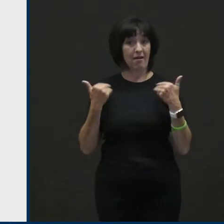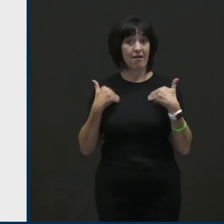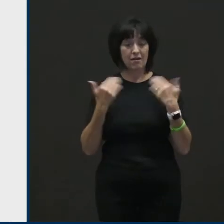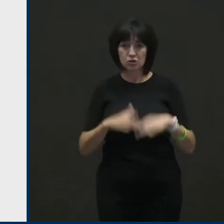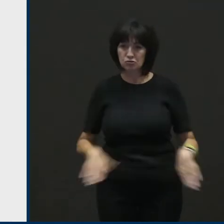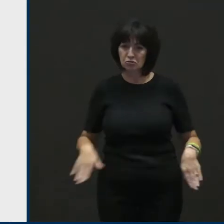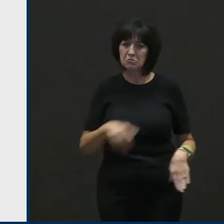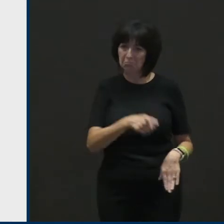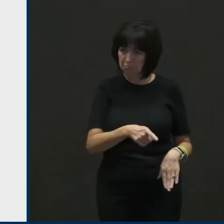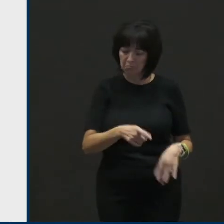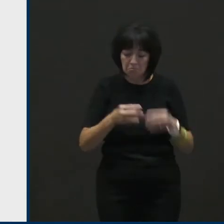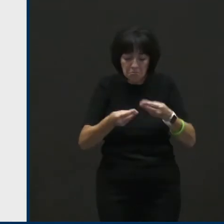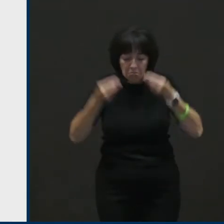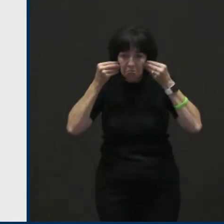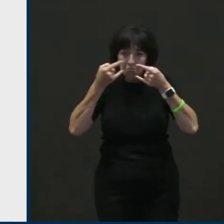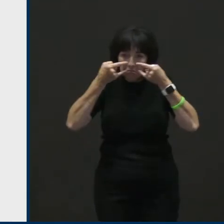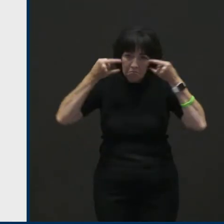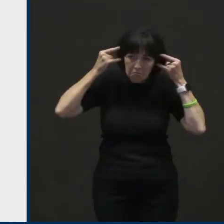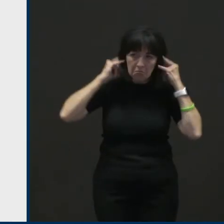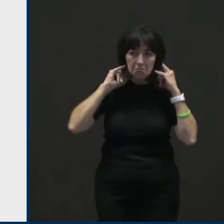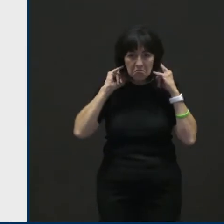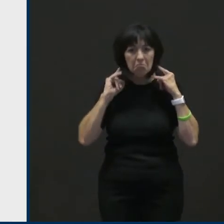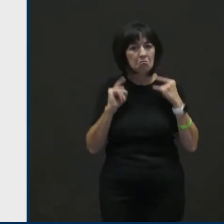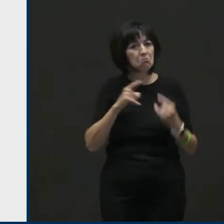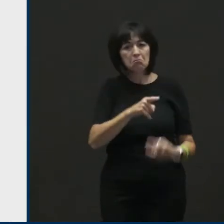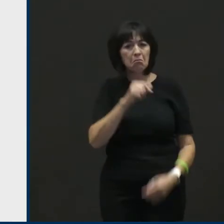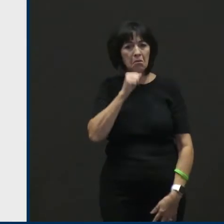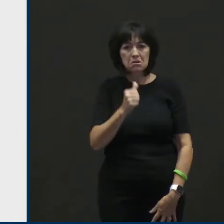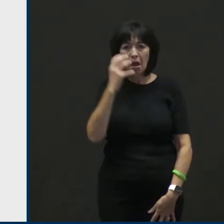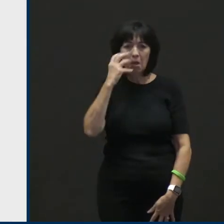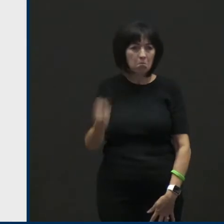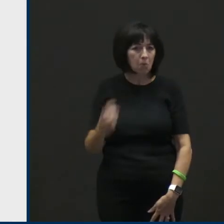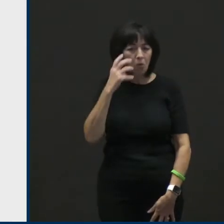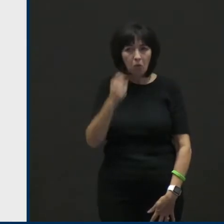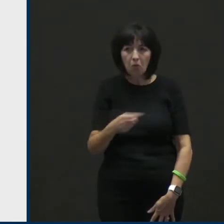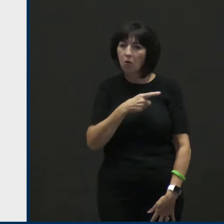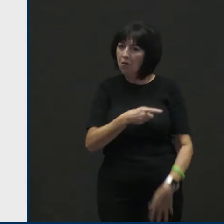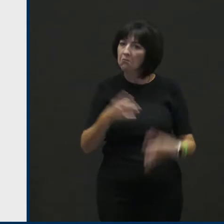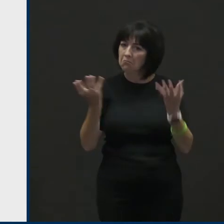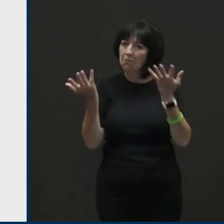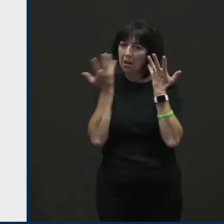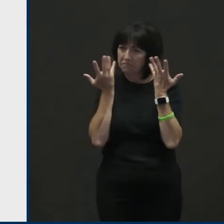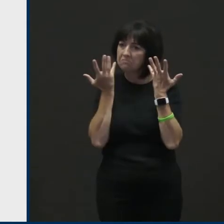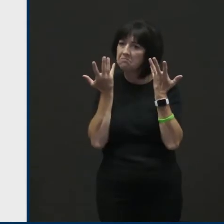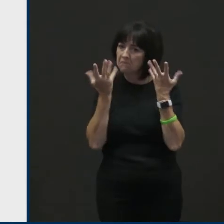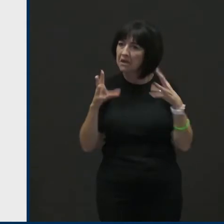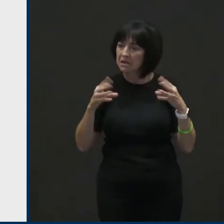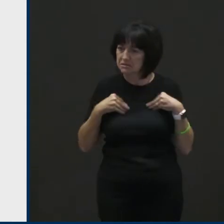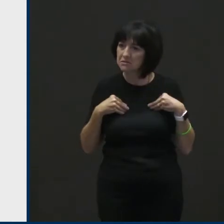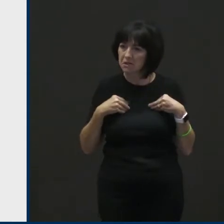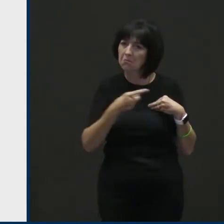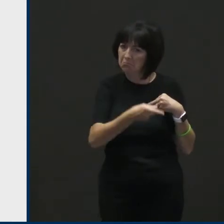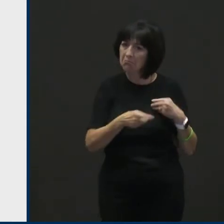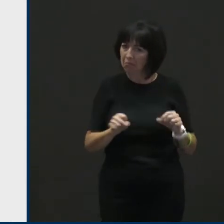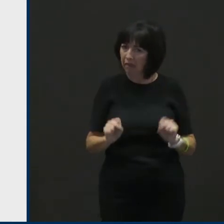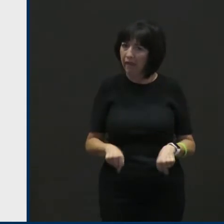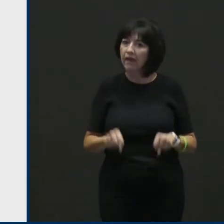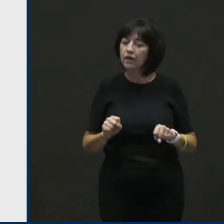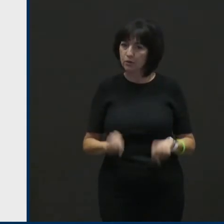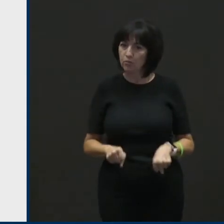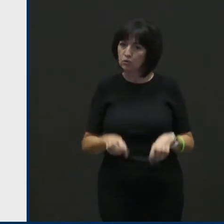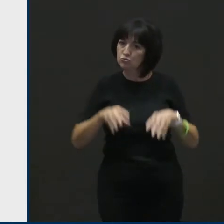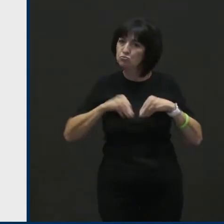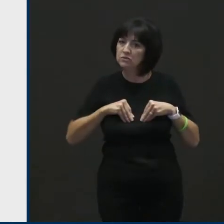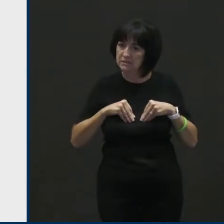comfortably and without worry, wearing face coverings. They just really are able to tolerate them with